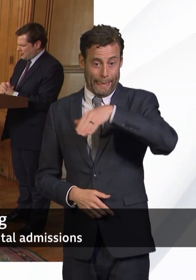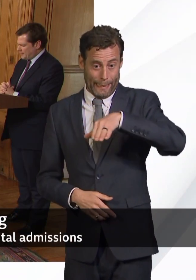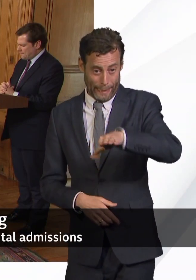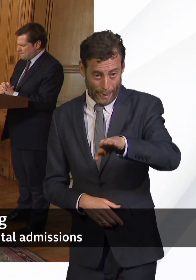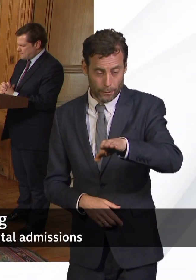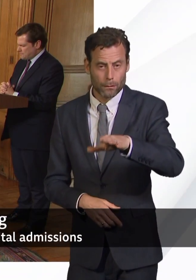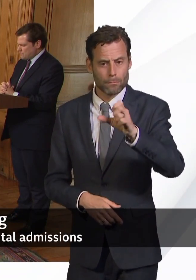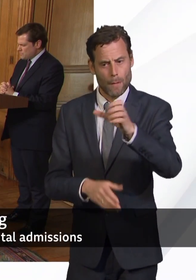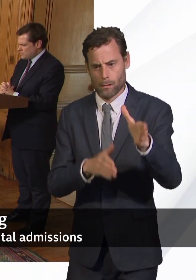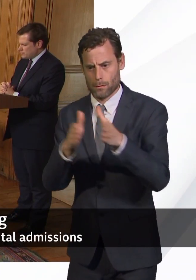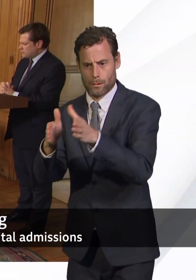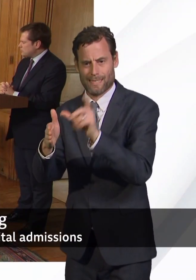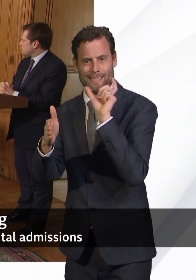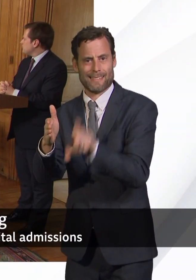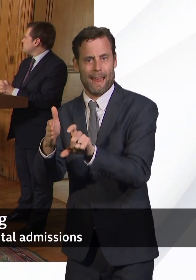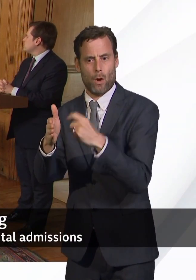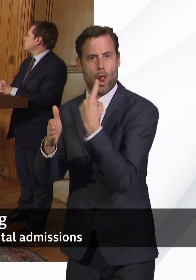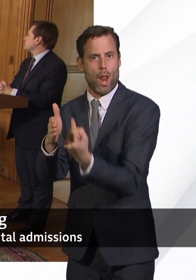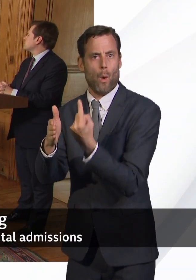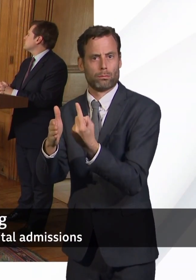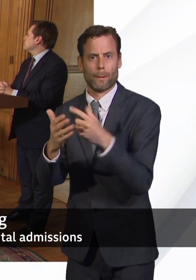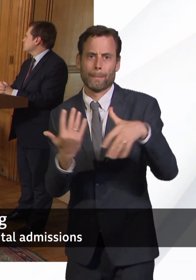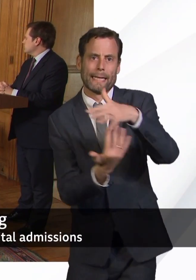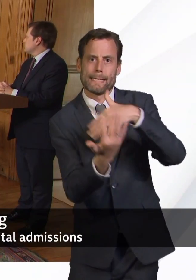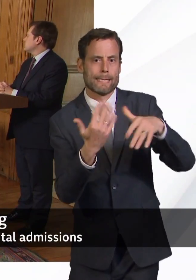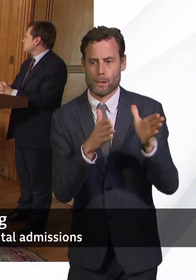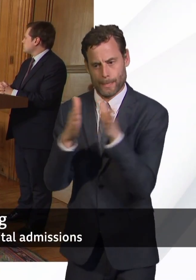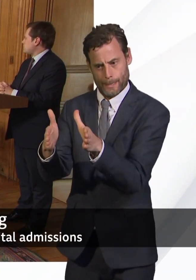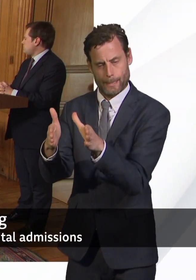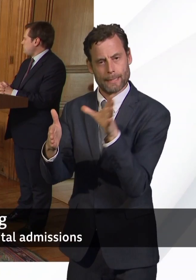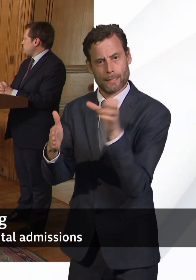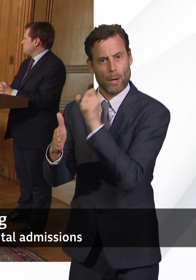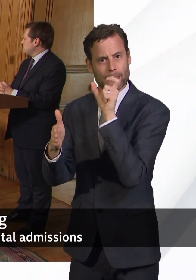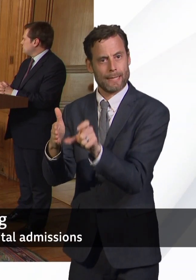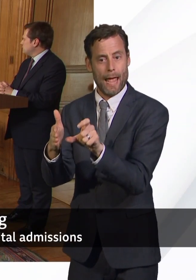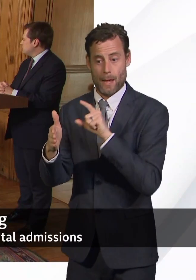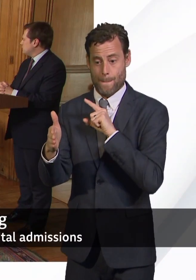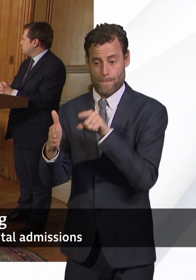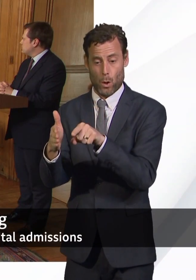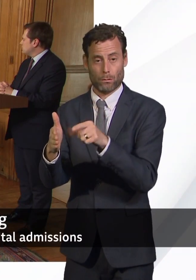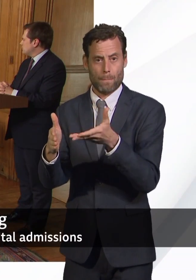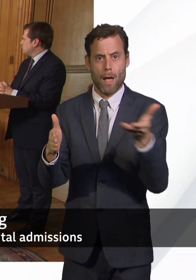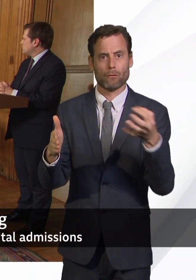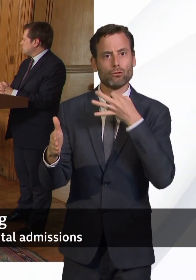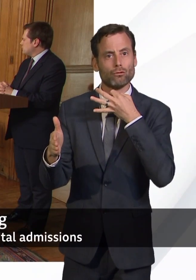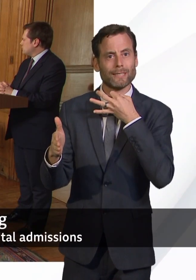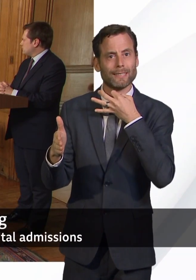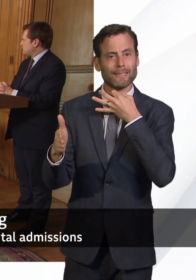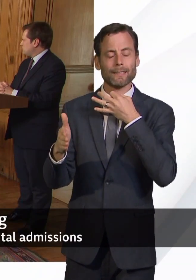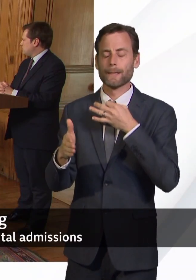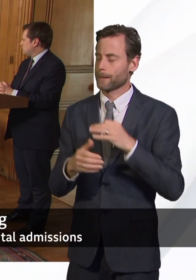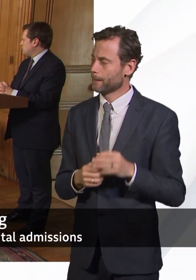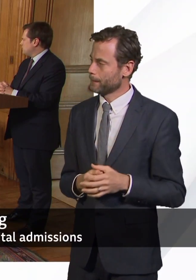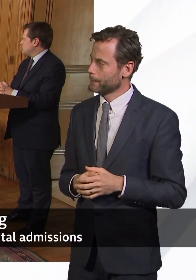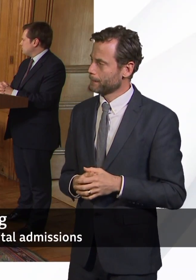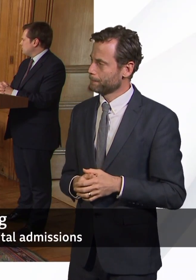home because it was recognised that this was a risk group. So they are all having a test now, but they would have been treated in much the same way